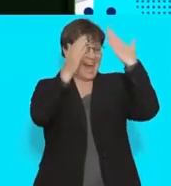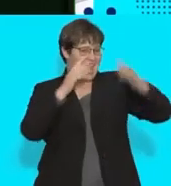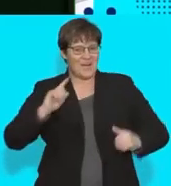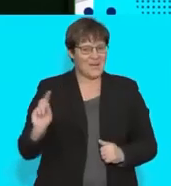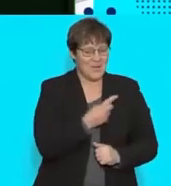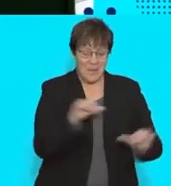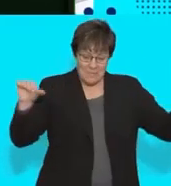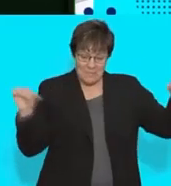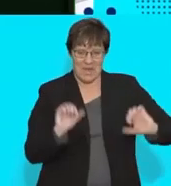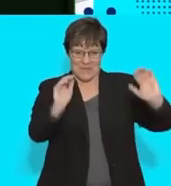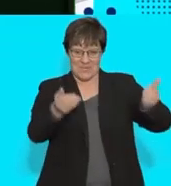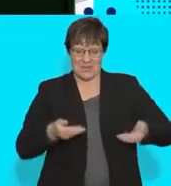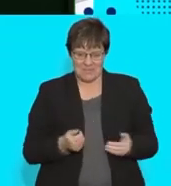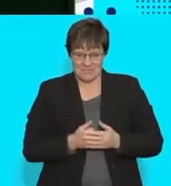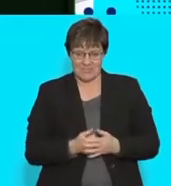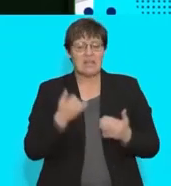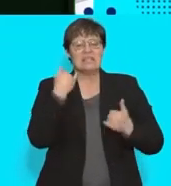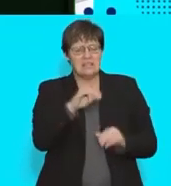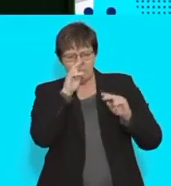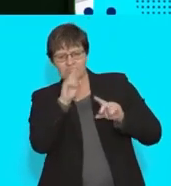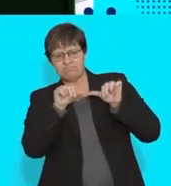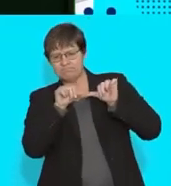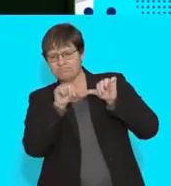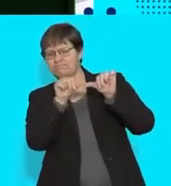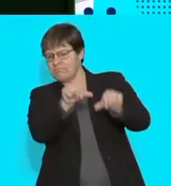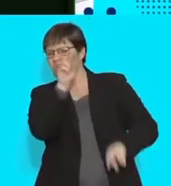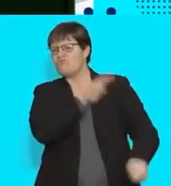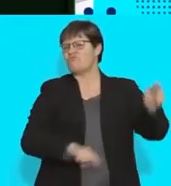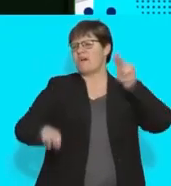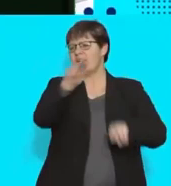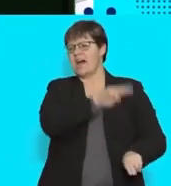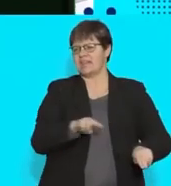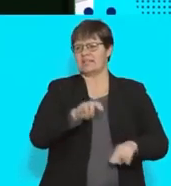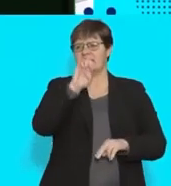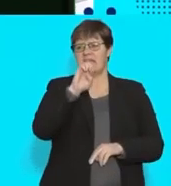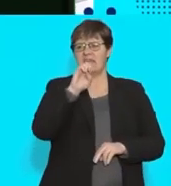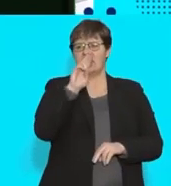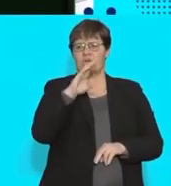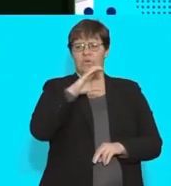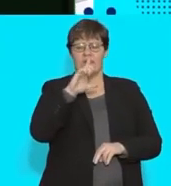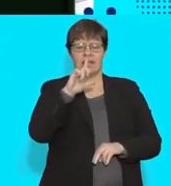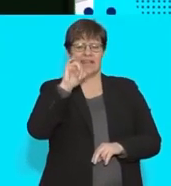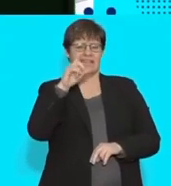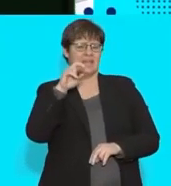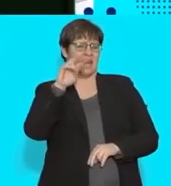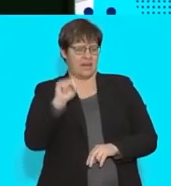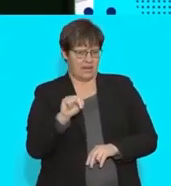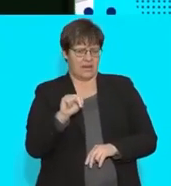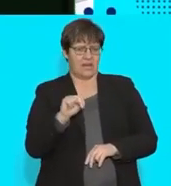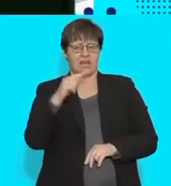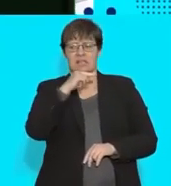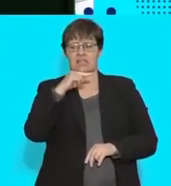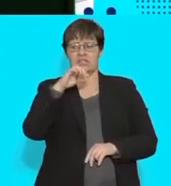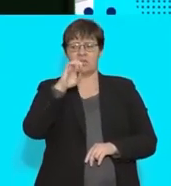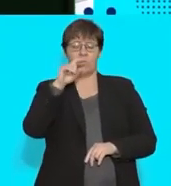Hi guys, welcome back to our lesson. So we are still looking at revising Euclidean geometry, right? So we